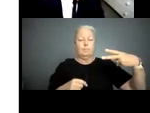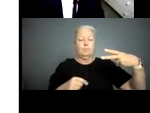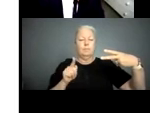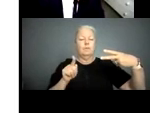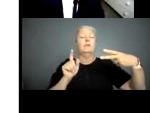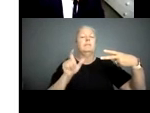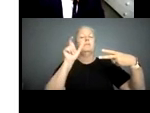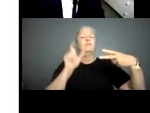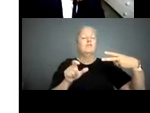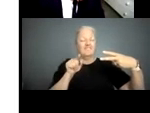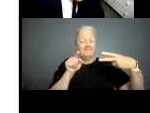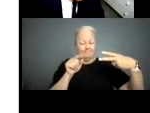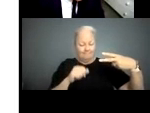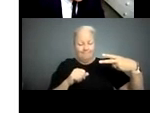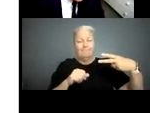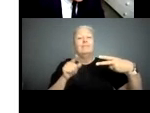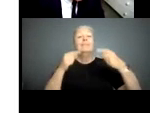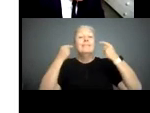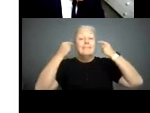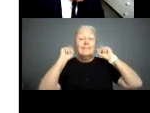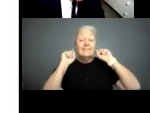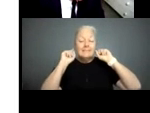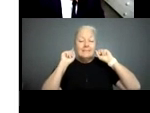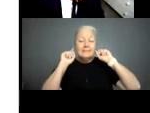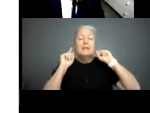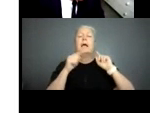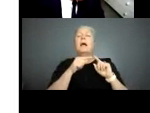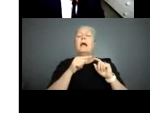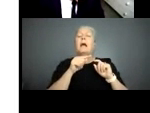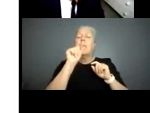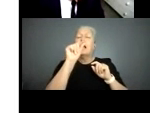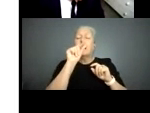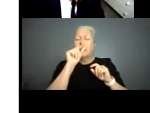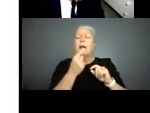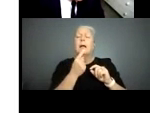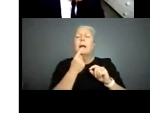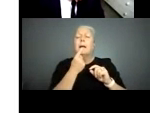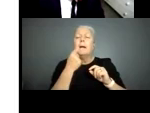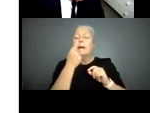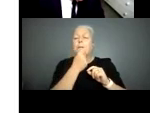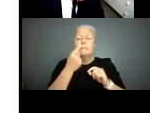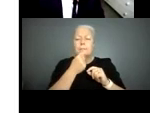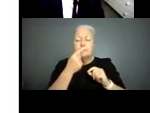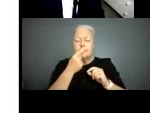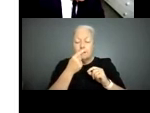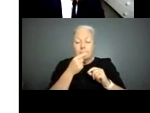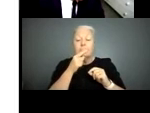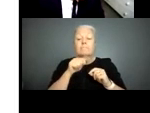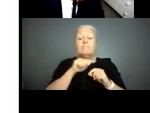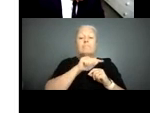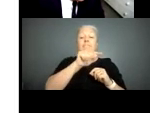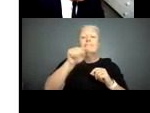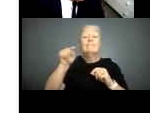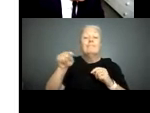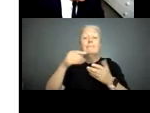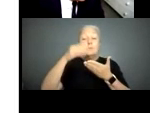grade 8, uses a hearing aid, can lip read a bit. The students in his class all sit in